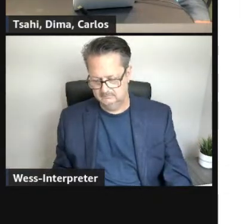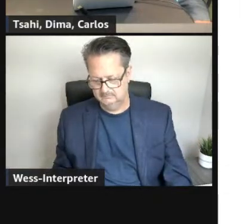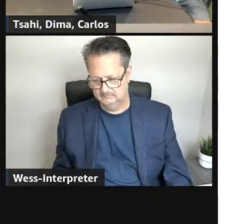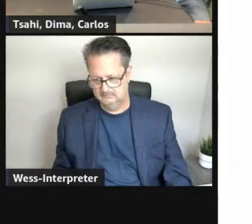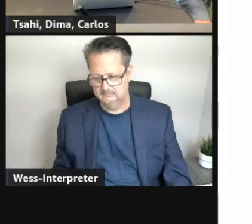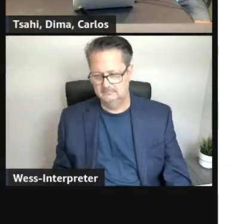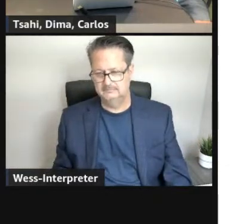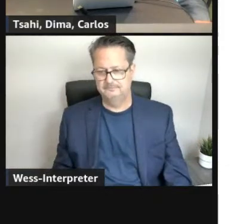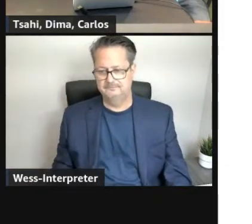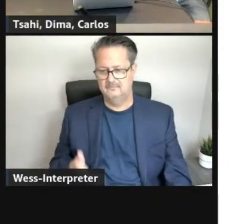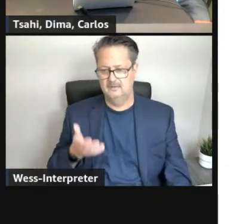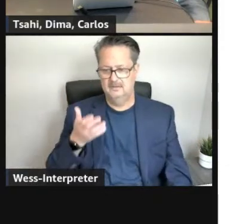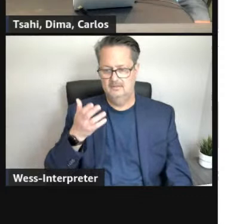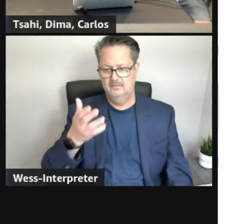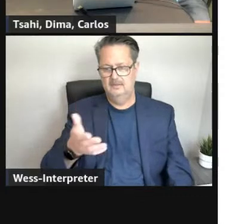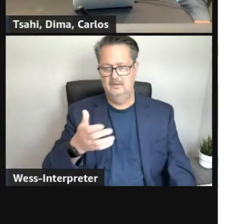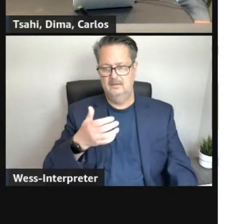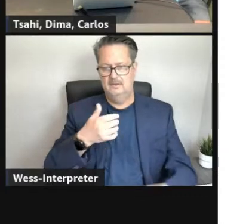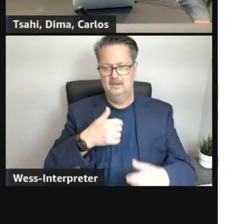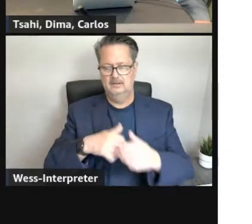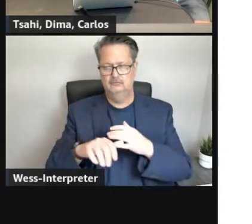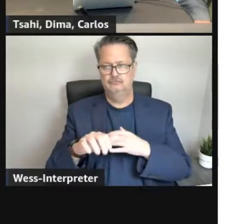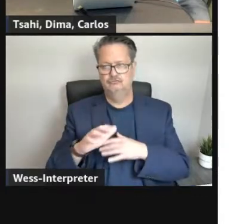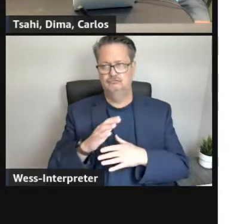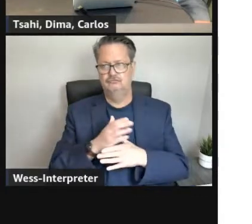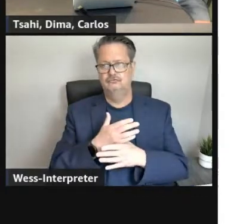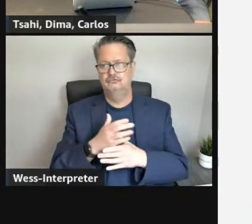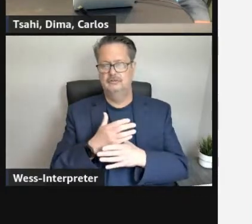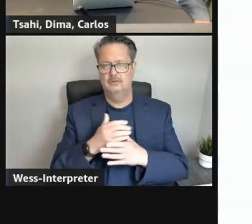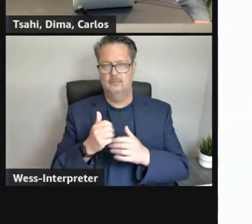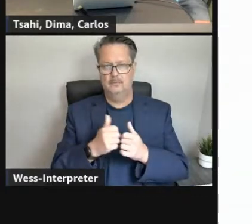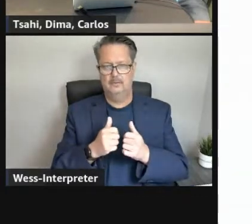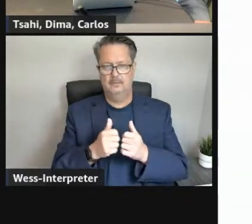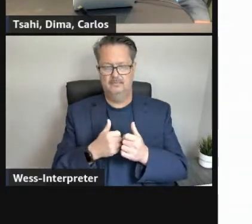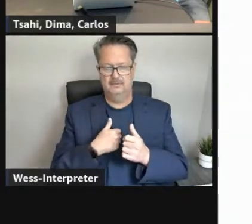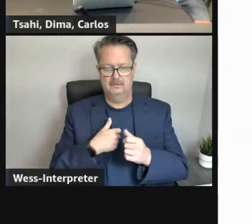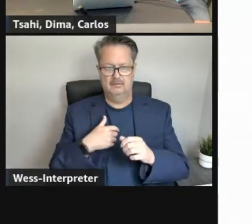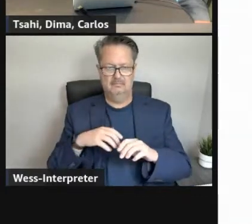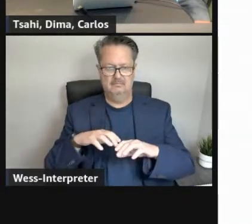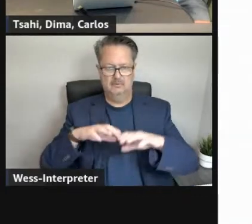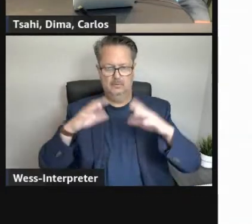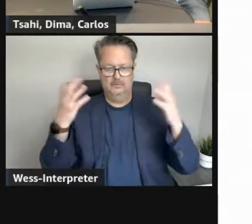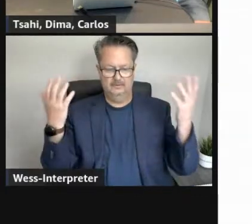So here under shared with me, let me open it.